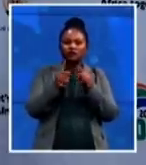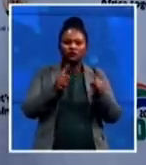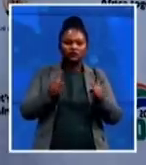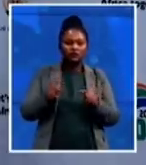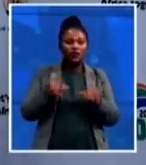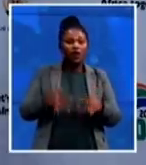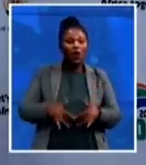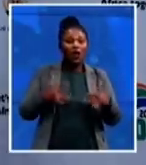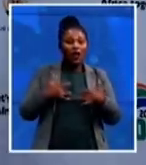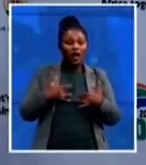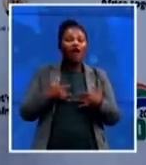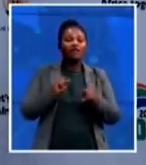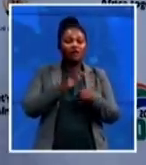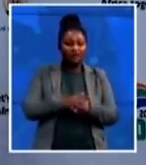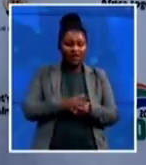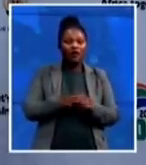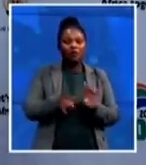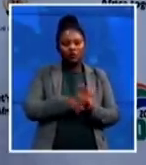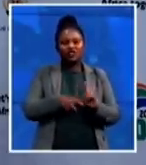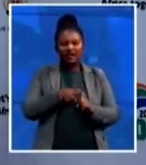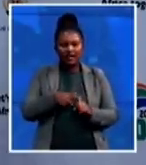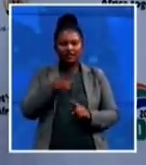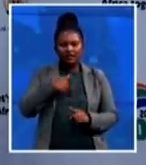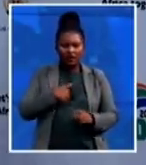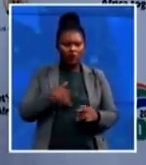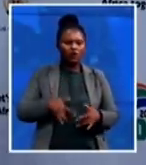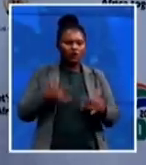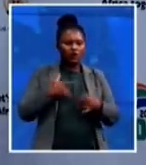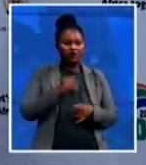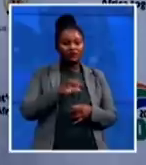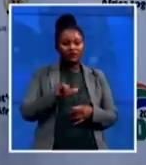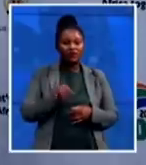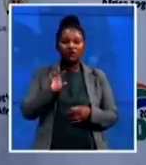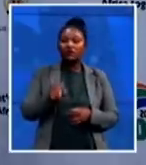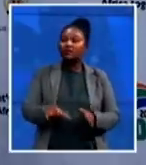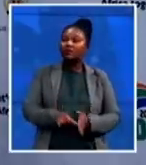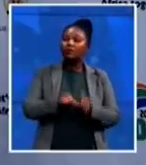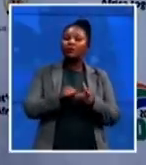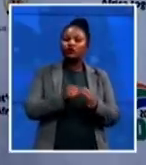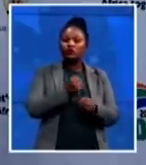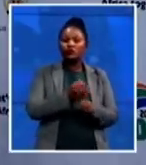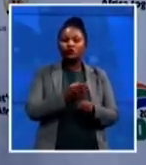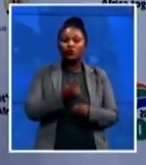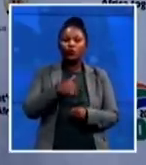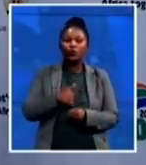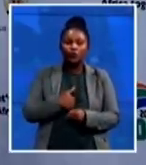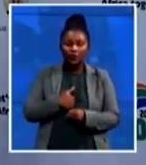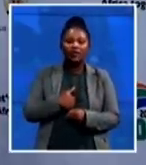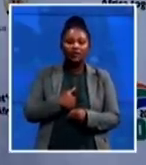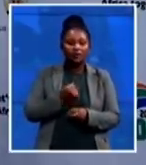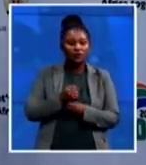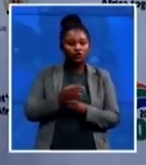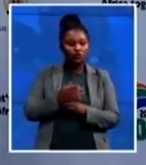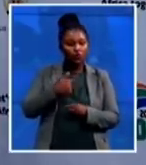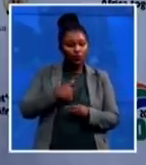on ours. It's always important to make sure that we conduct ourselves in a very smart way.